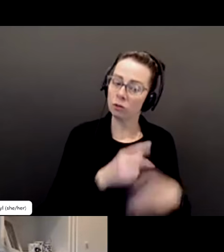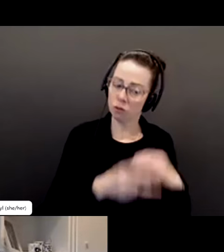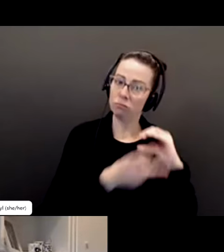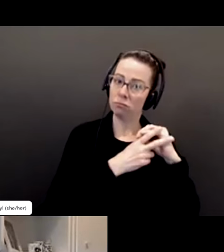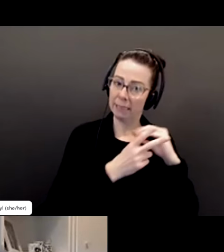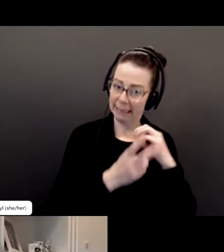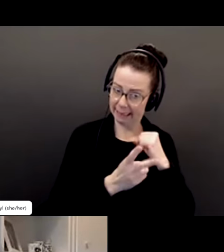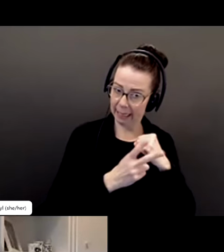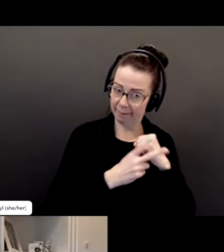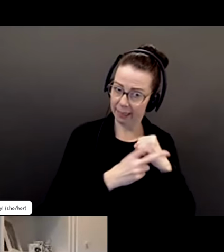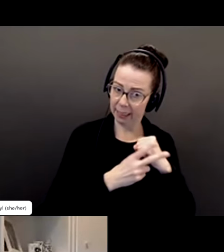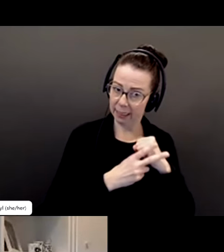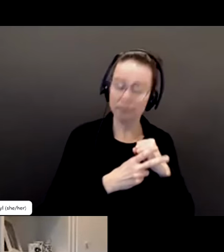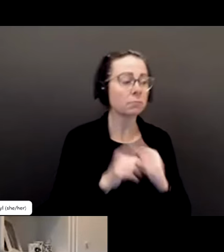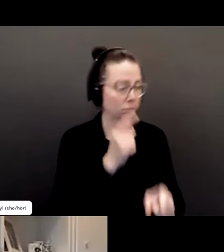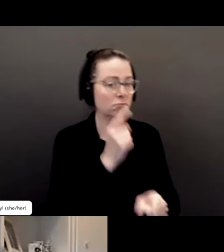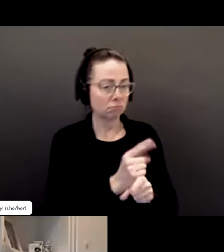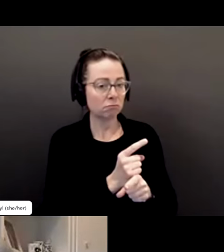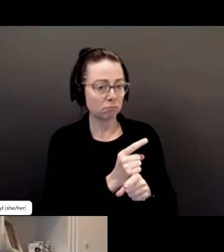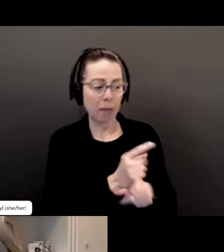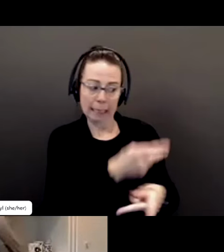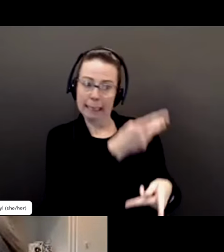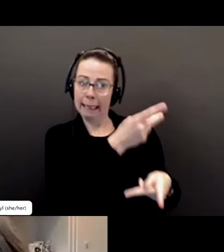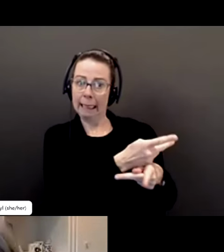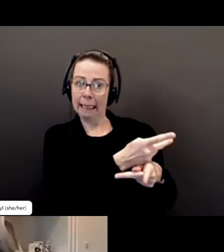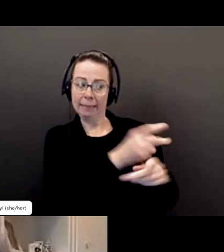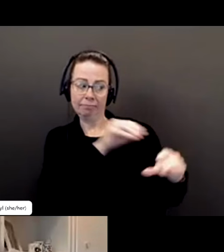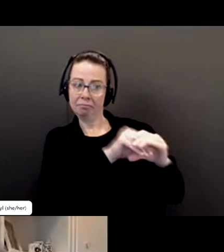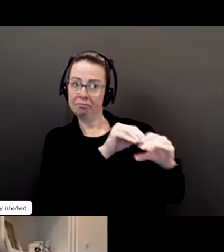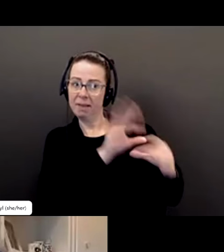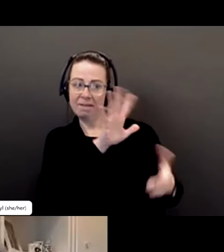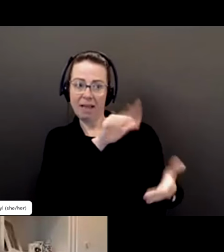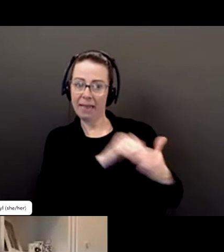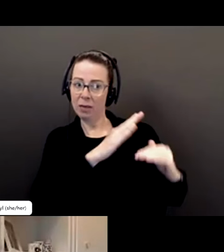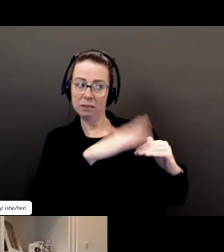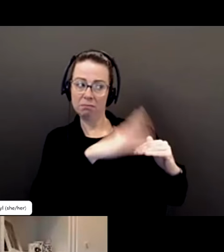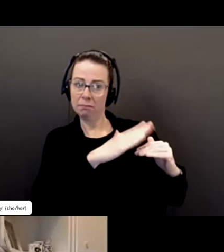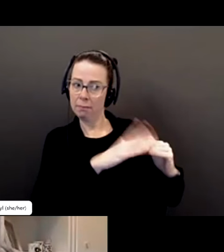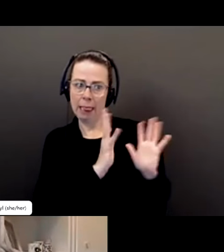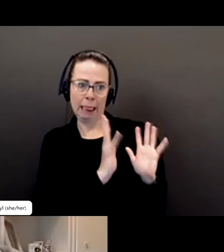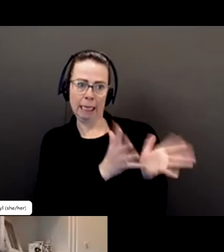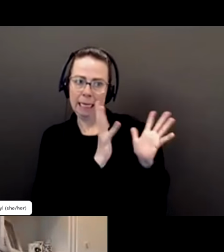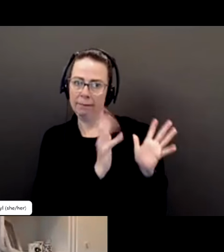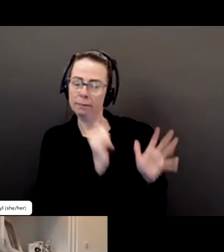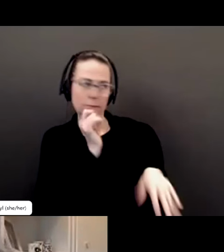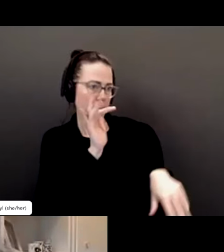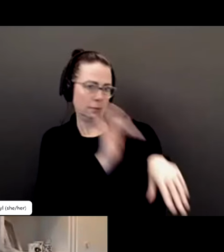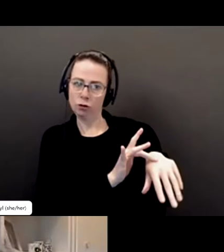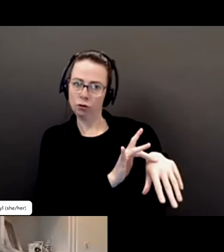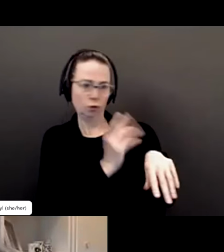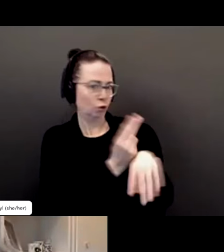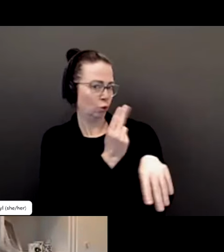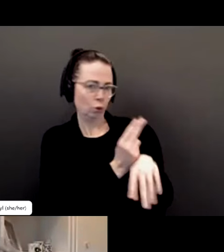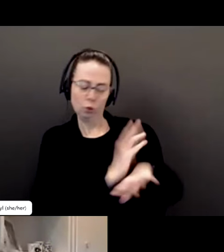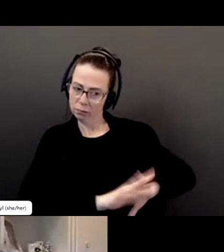right. Great. And I don't touch it. It just sits there as this little nest egg for some time. As long as that's maintained, and there's no fees on anything